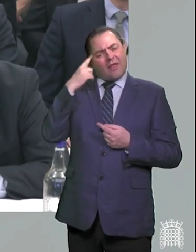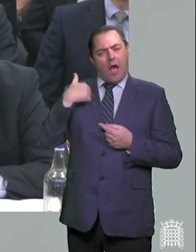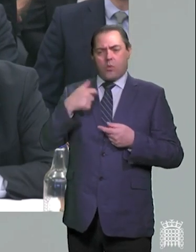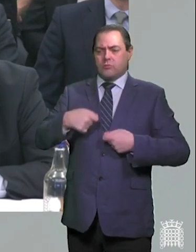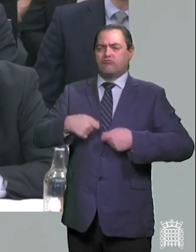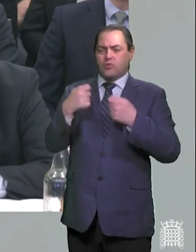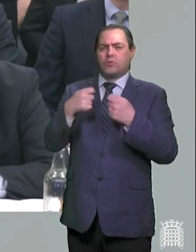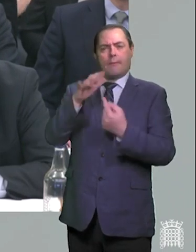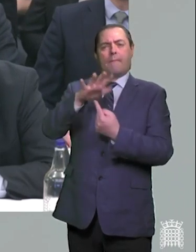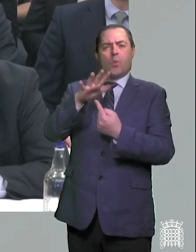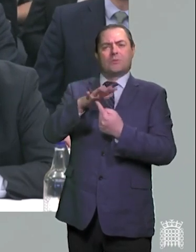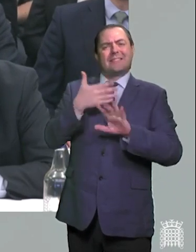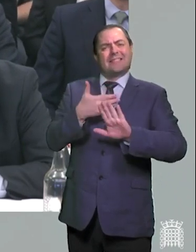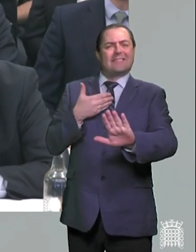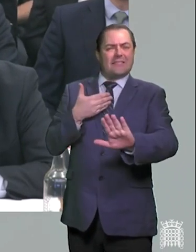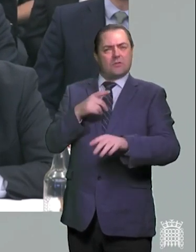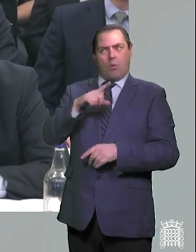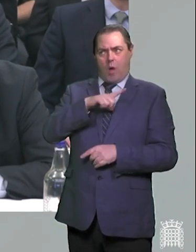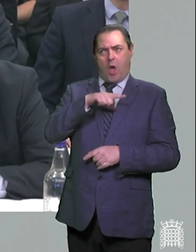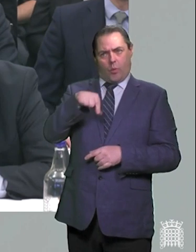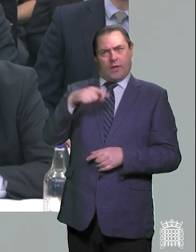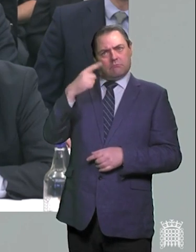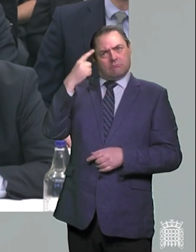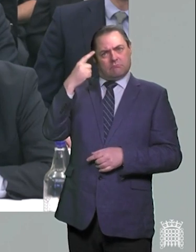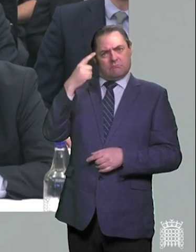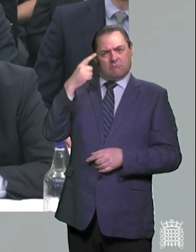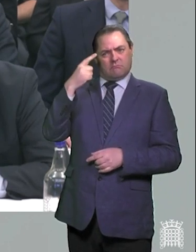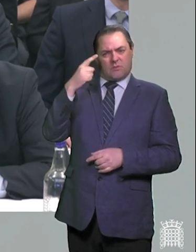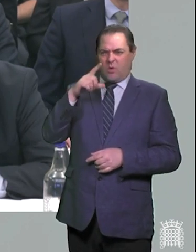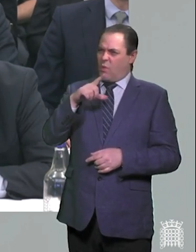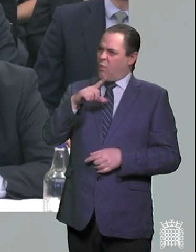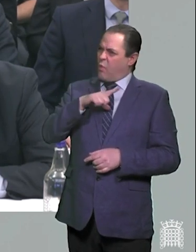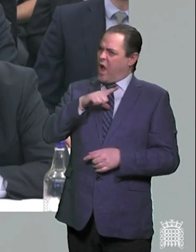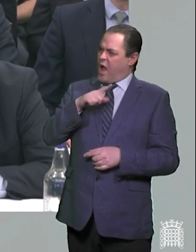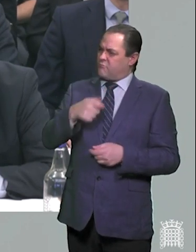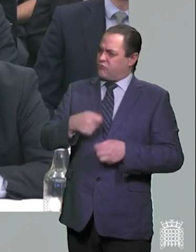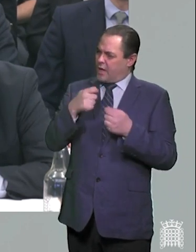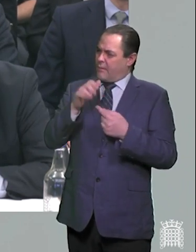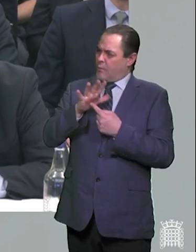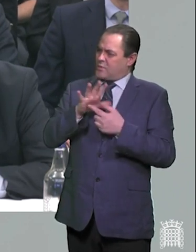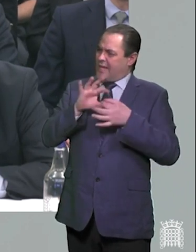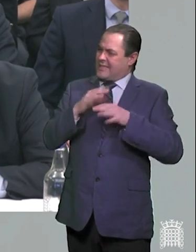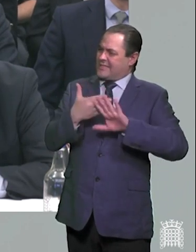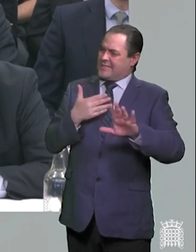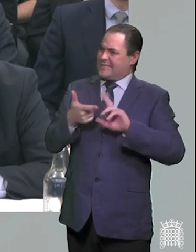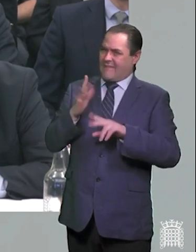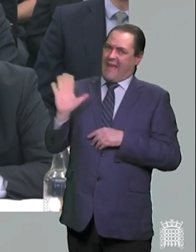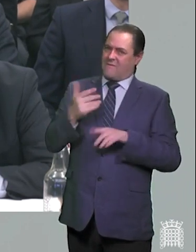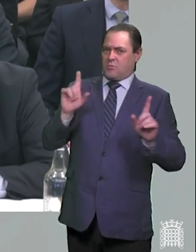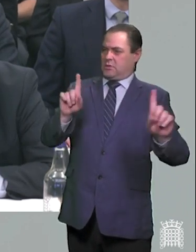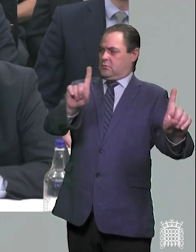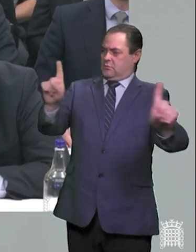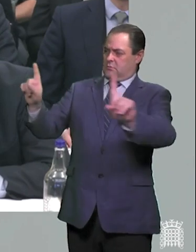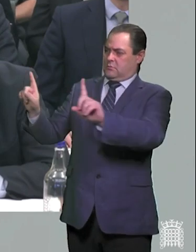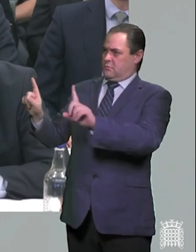importance of social distancing, since that was very high in people's attention minds. to the importance of social distancing if everyone was obeying social